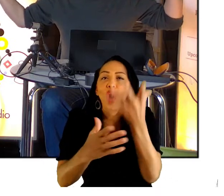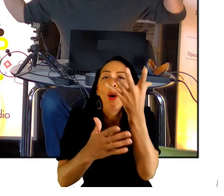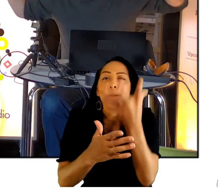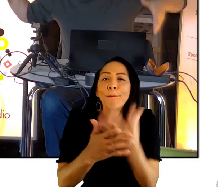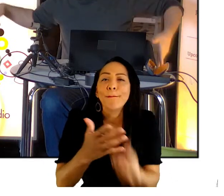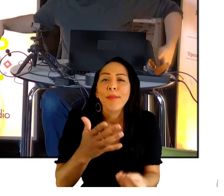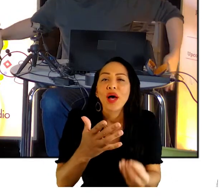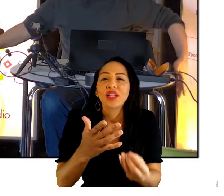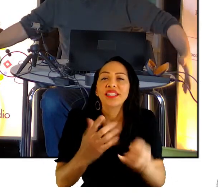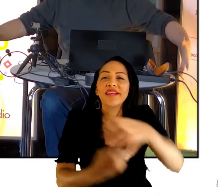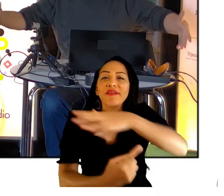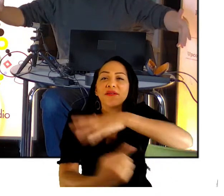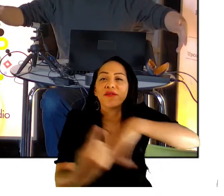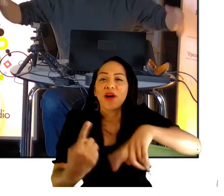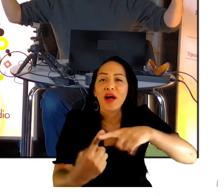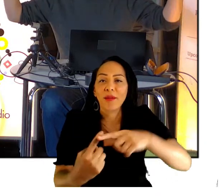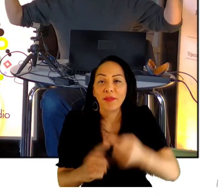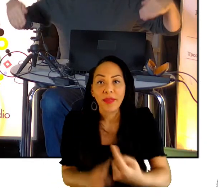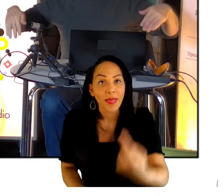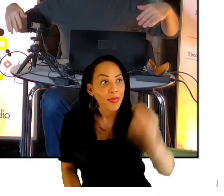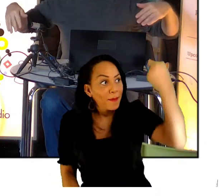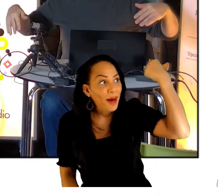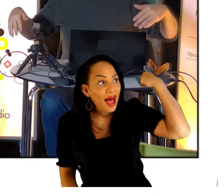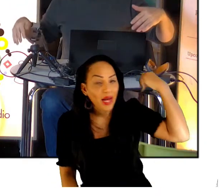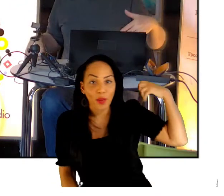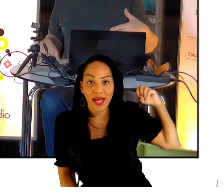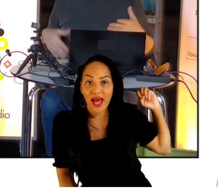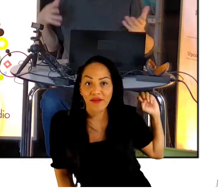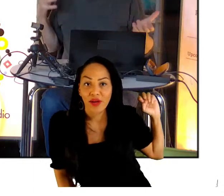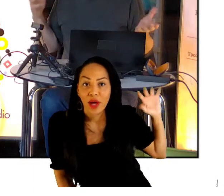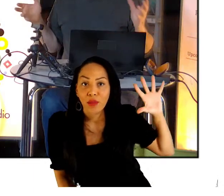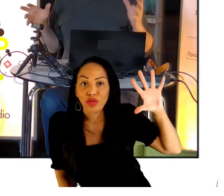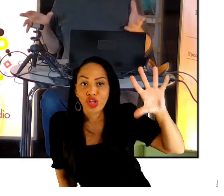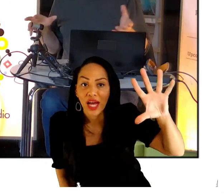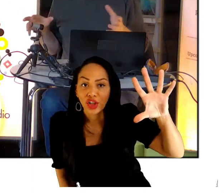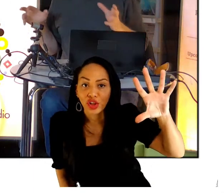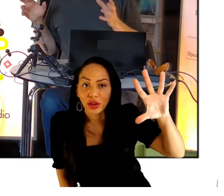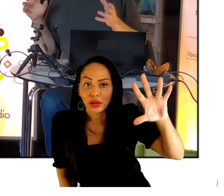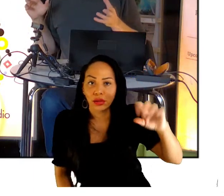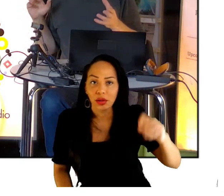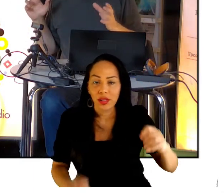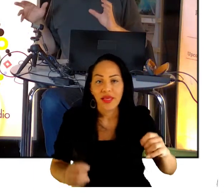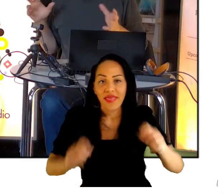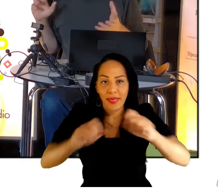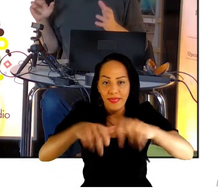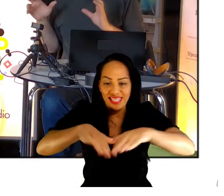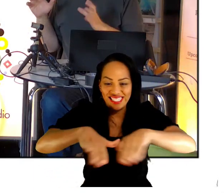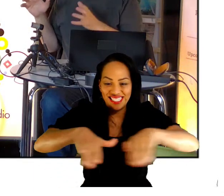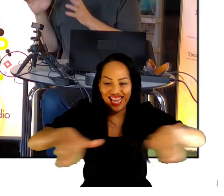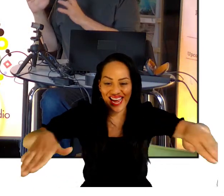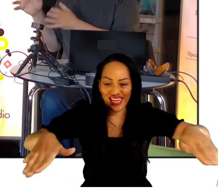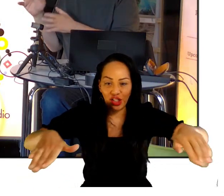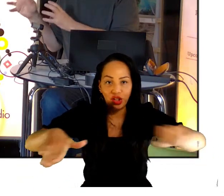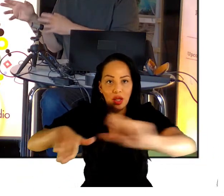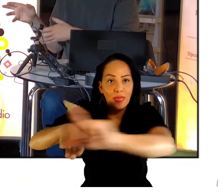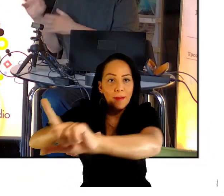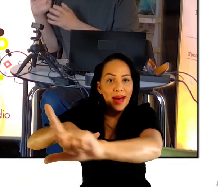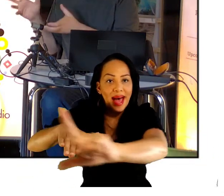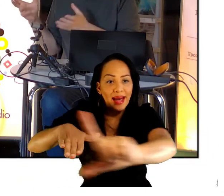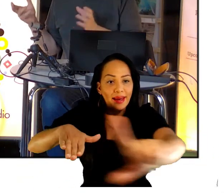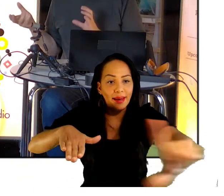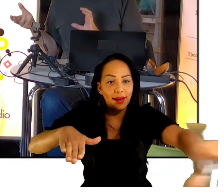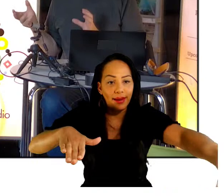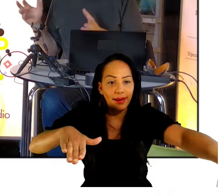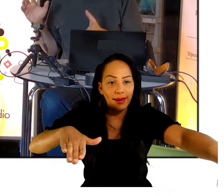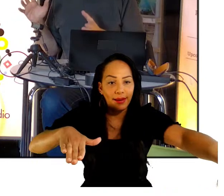projection screen. The entire stage is a video projection screen, and we're really trying to. There are scenes where we're really trying to immerse Natalie